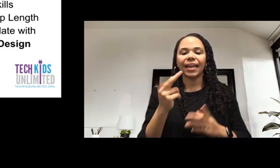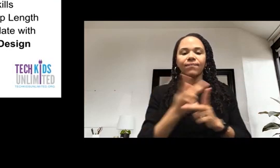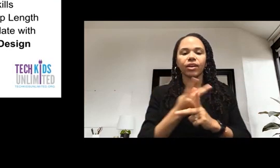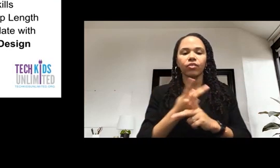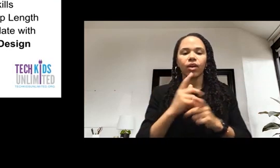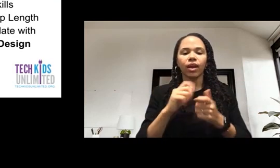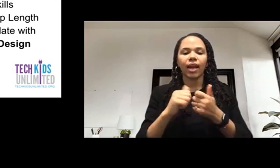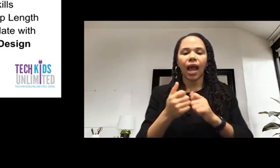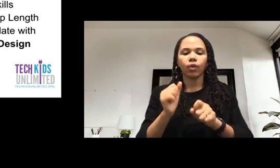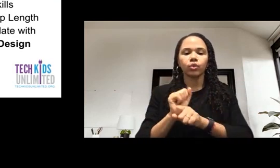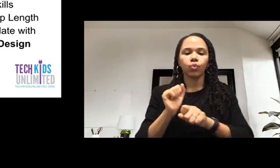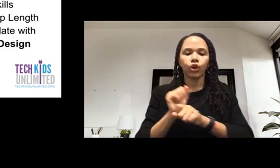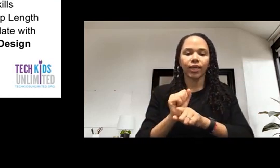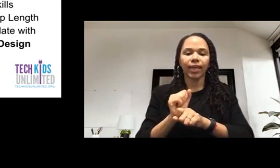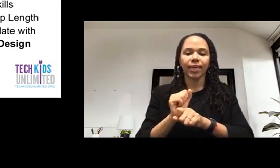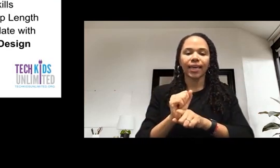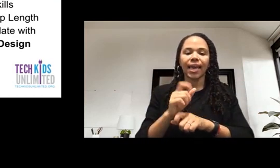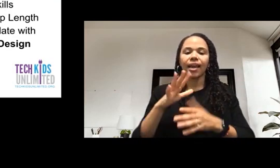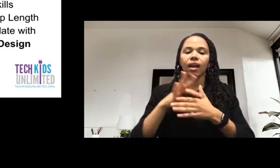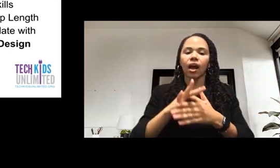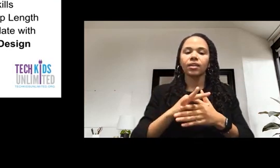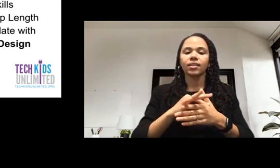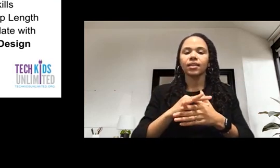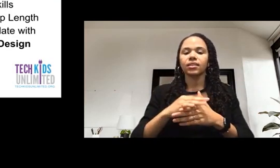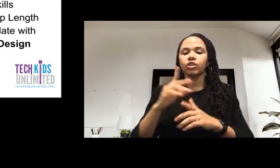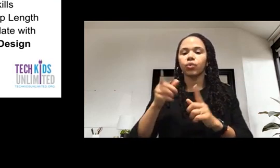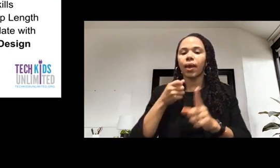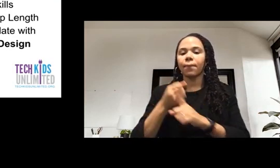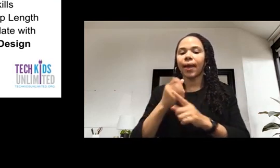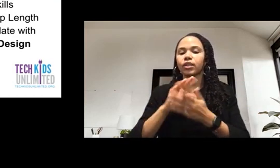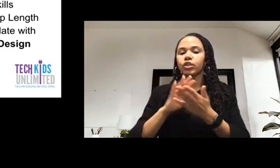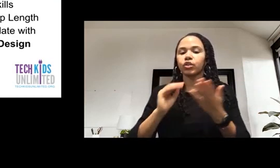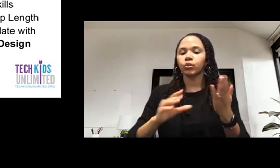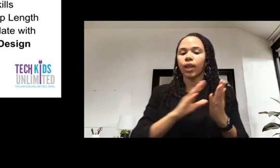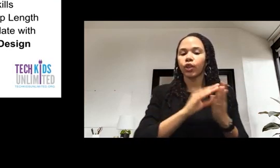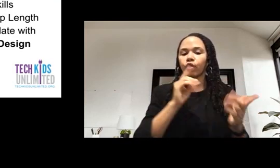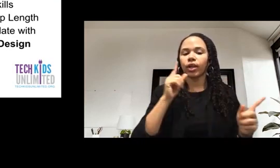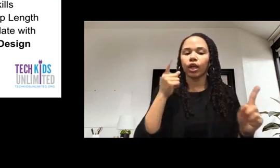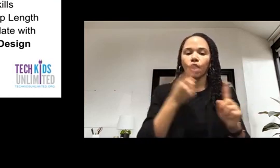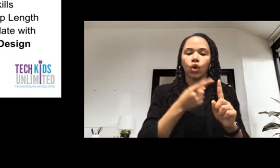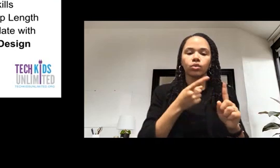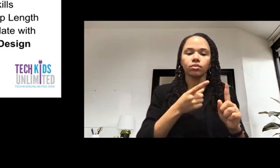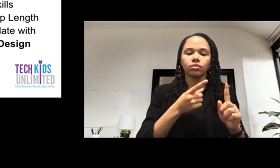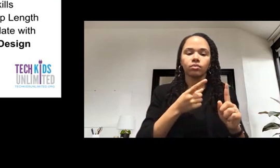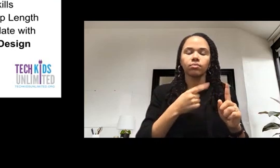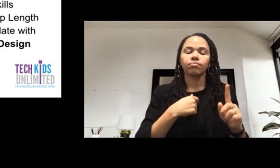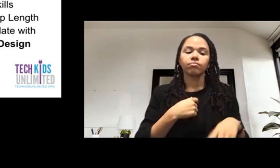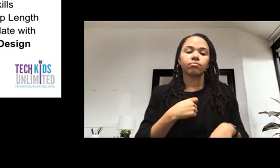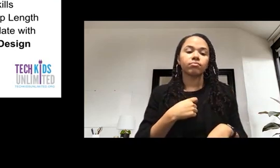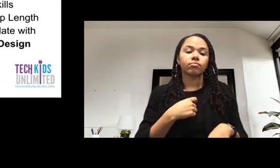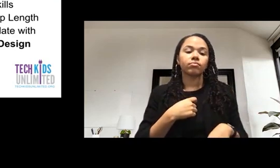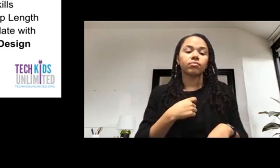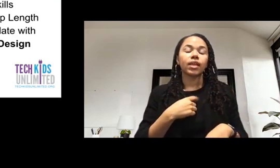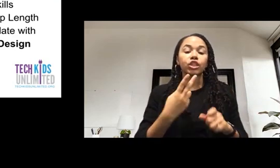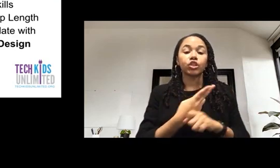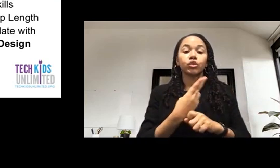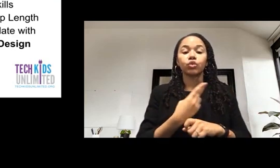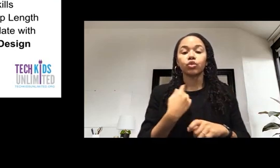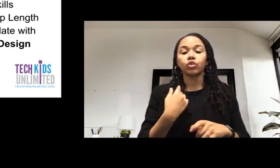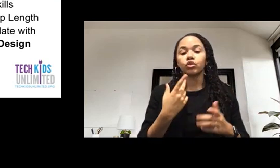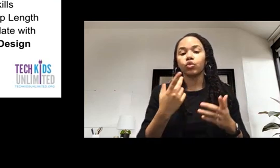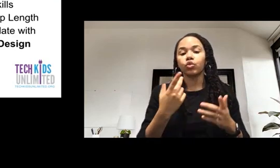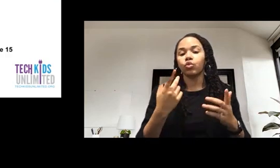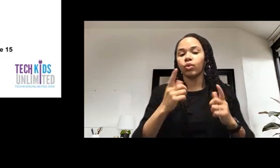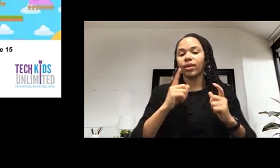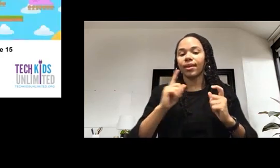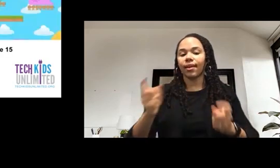impacting student learning goals. The TKU curriculum template functions to guide the teachers and also became a helpful